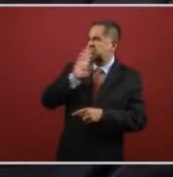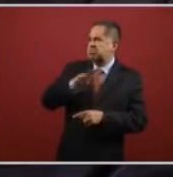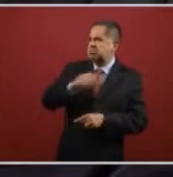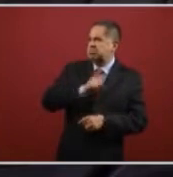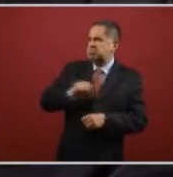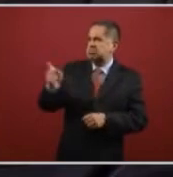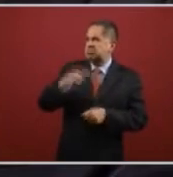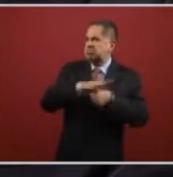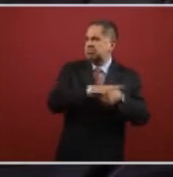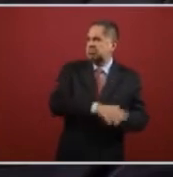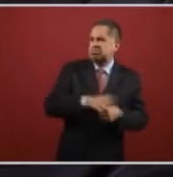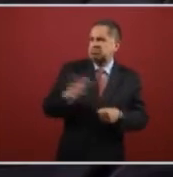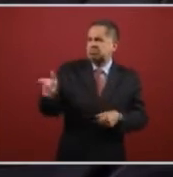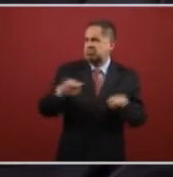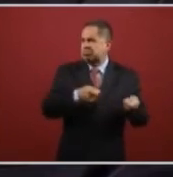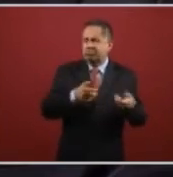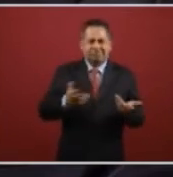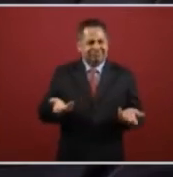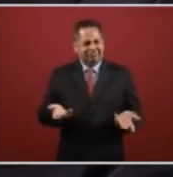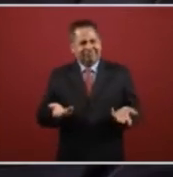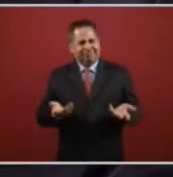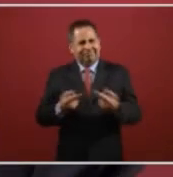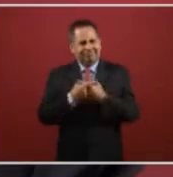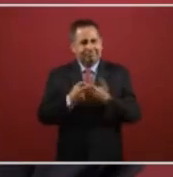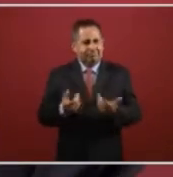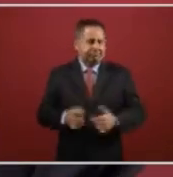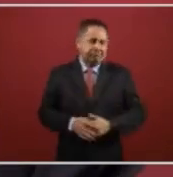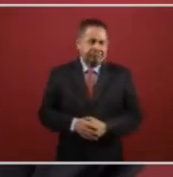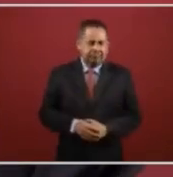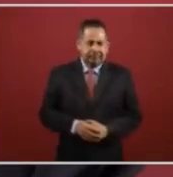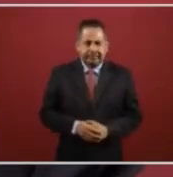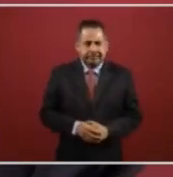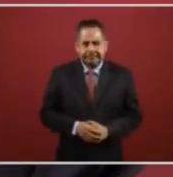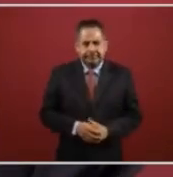the government being accused as being repressive.